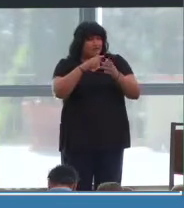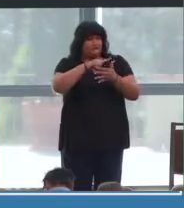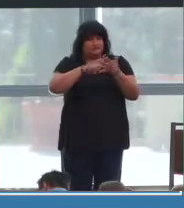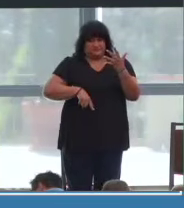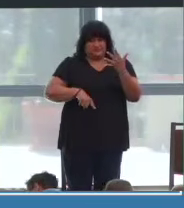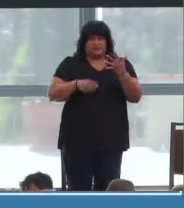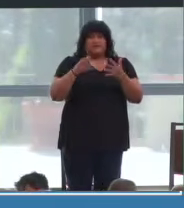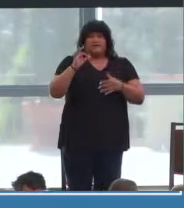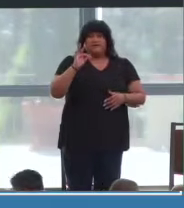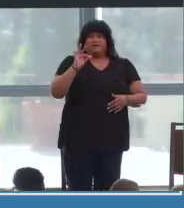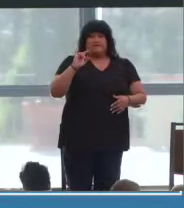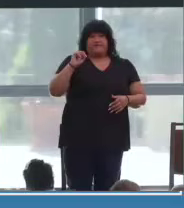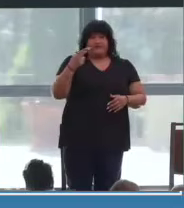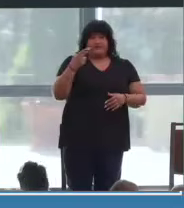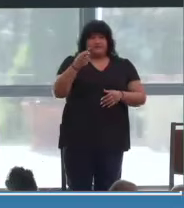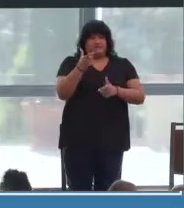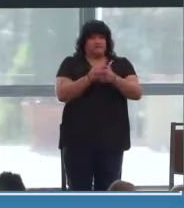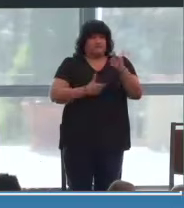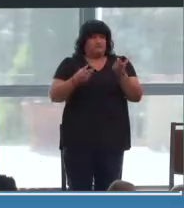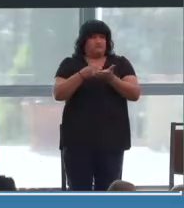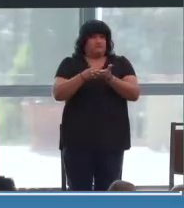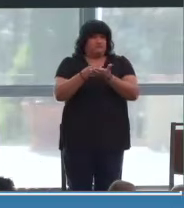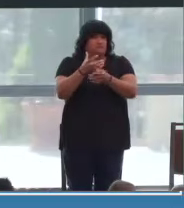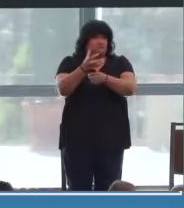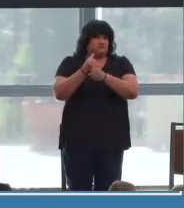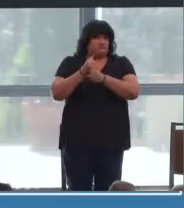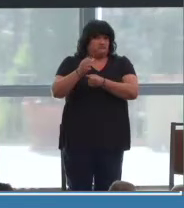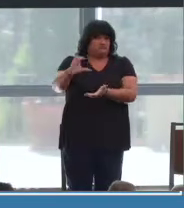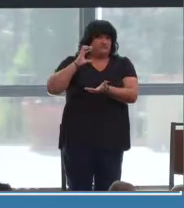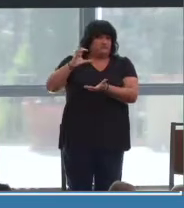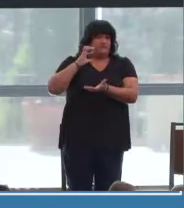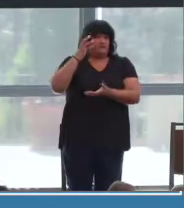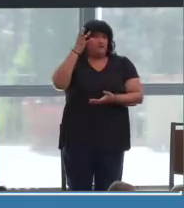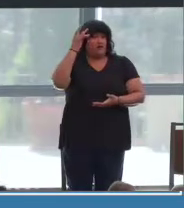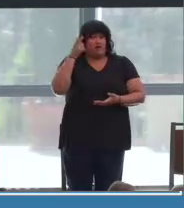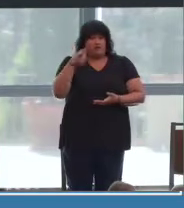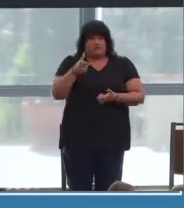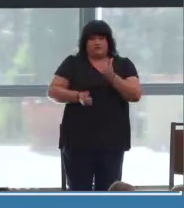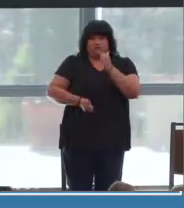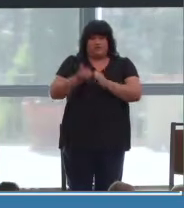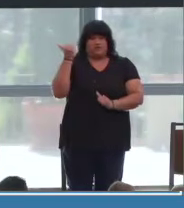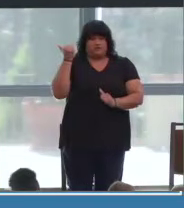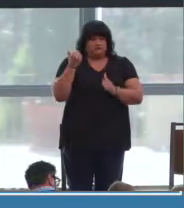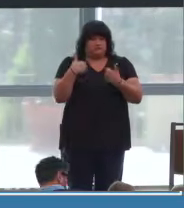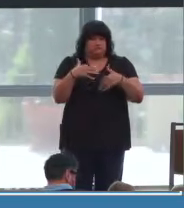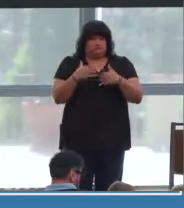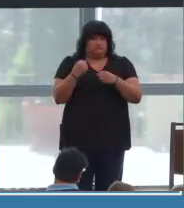was the recipient of the largest amount of money, meaning that they were the most promising group. And our group is going to be starting